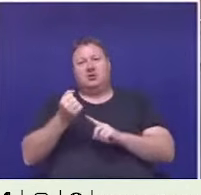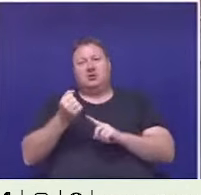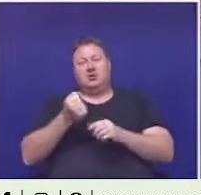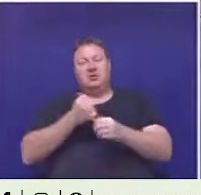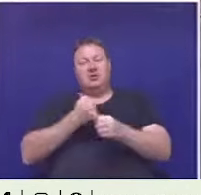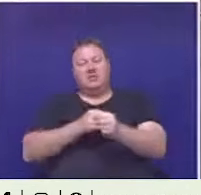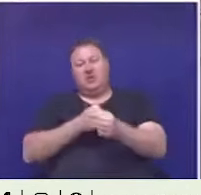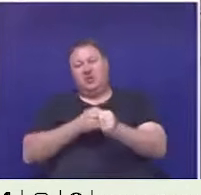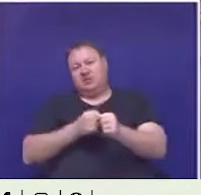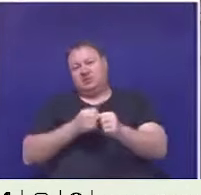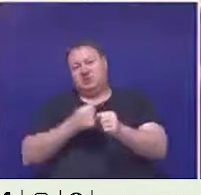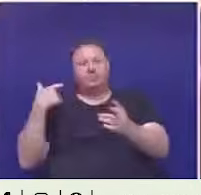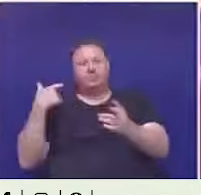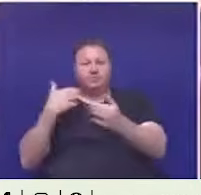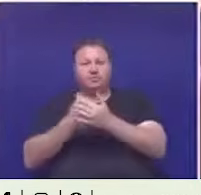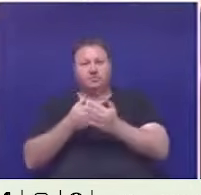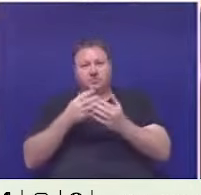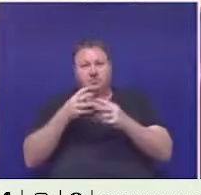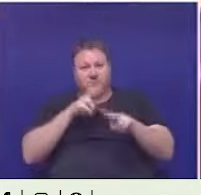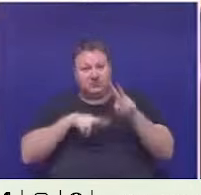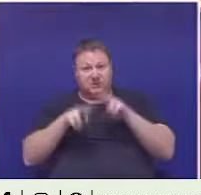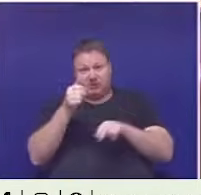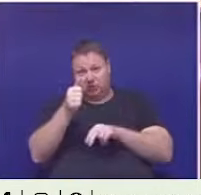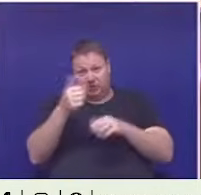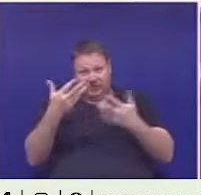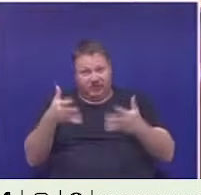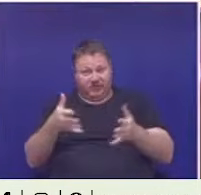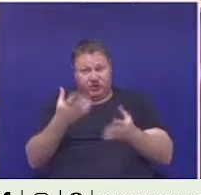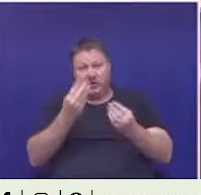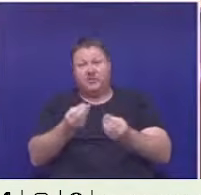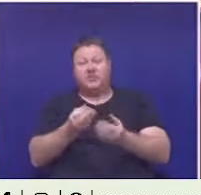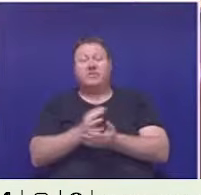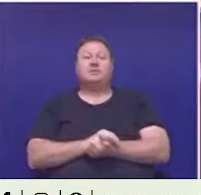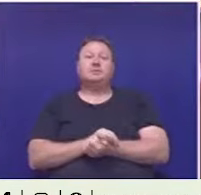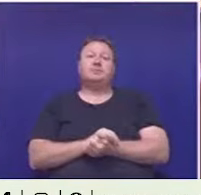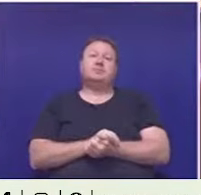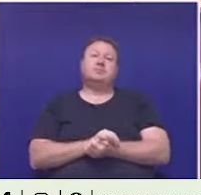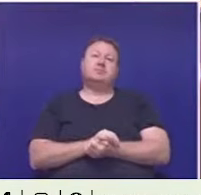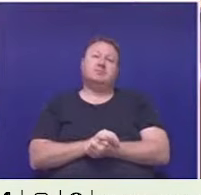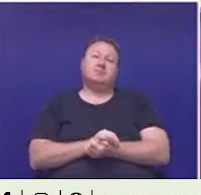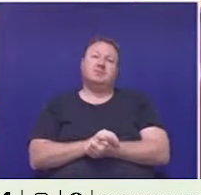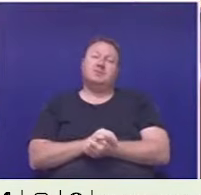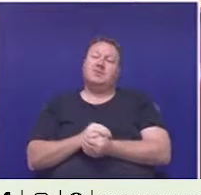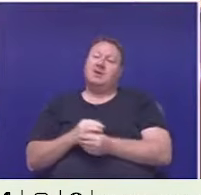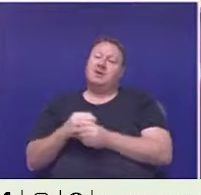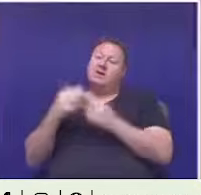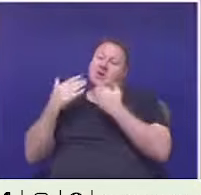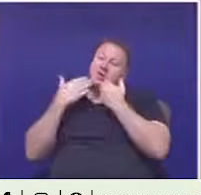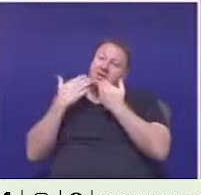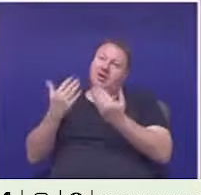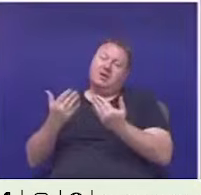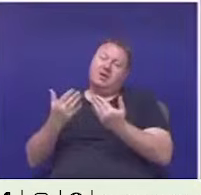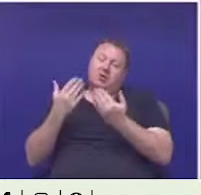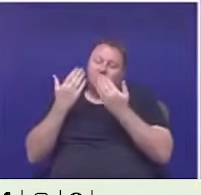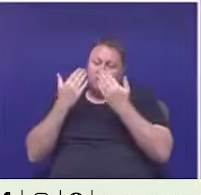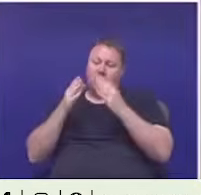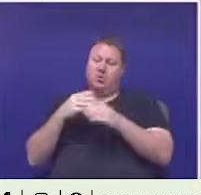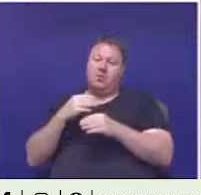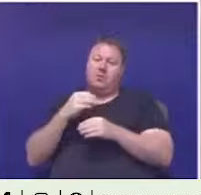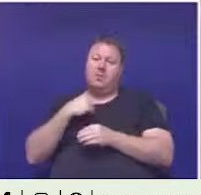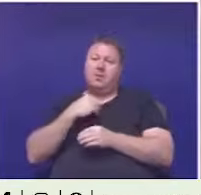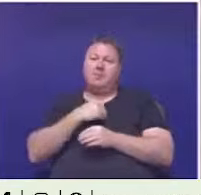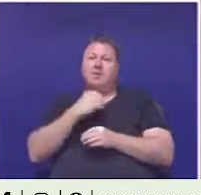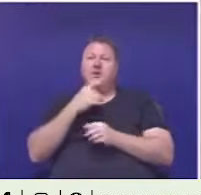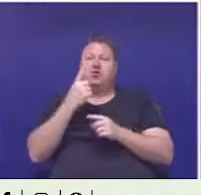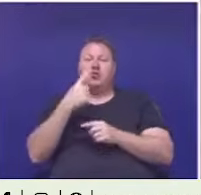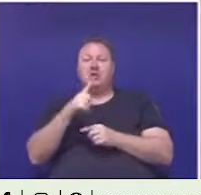strategy and plans? Thank you very much, Honorable Member. You're absolutely right.